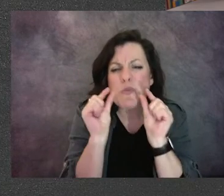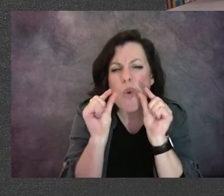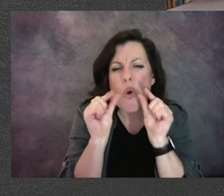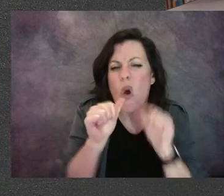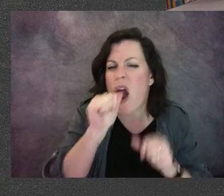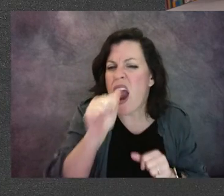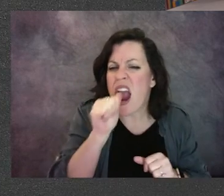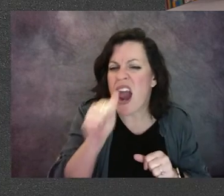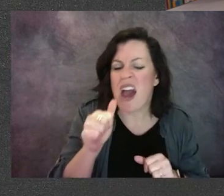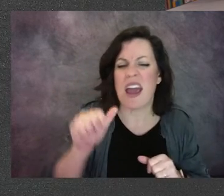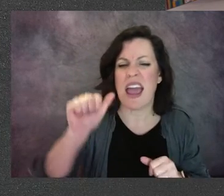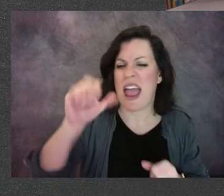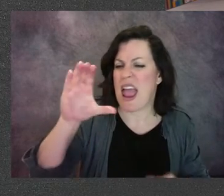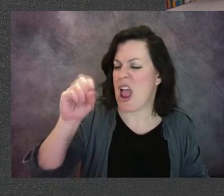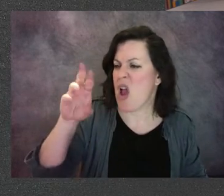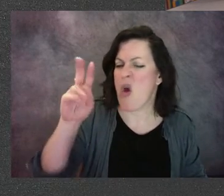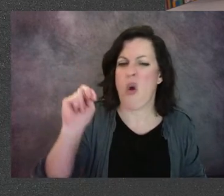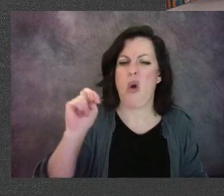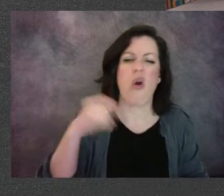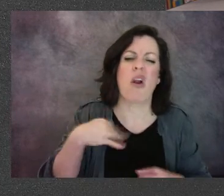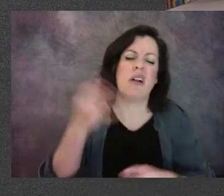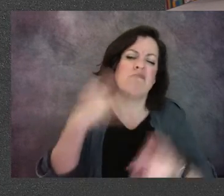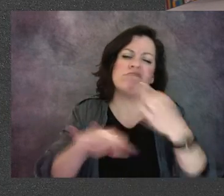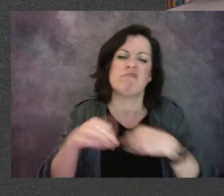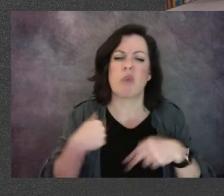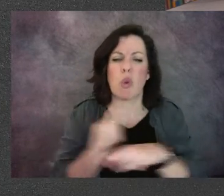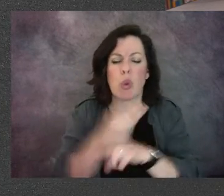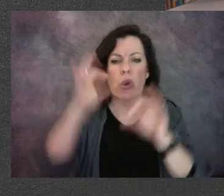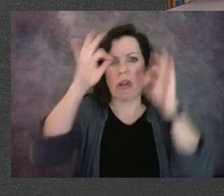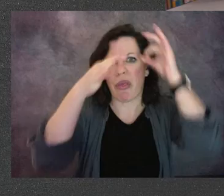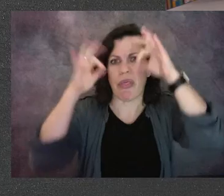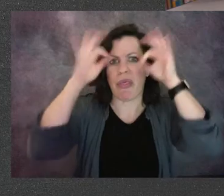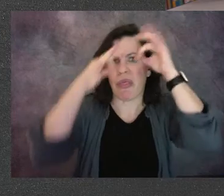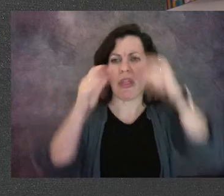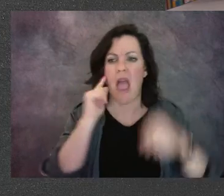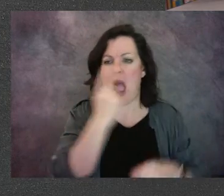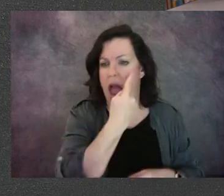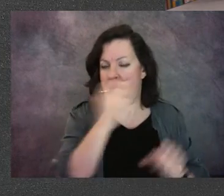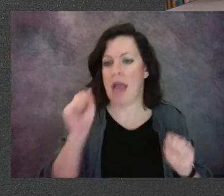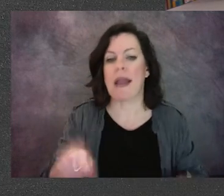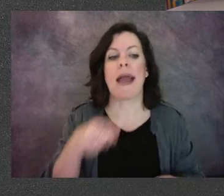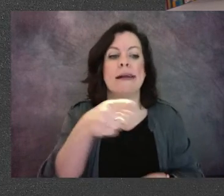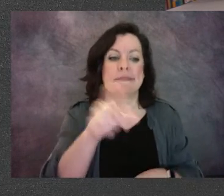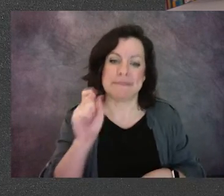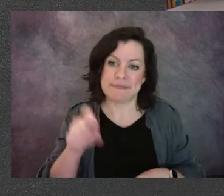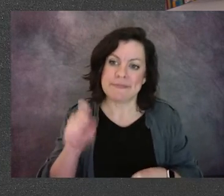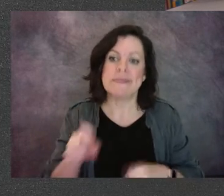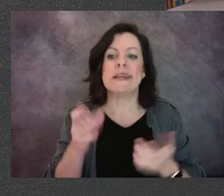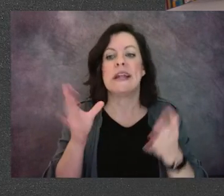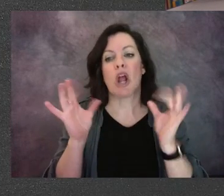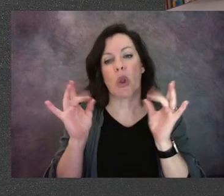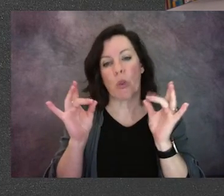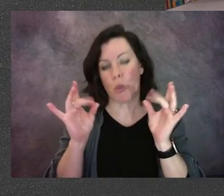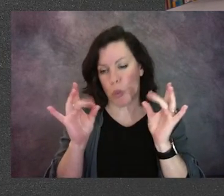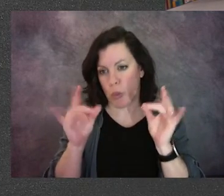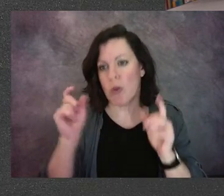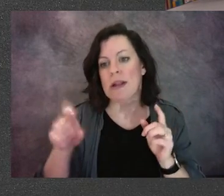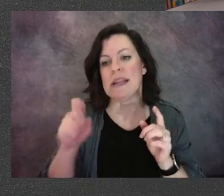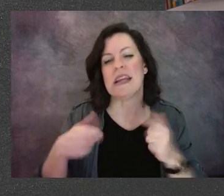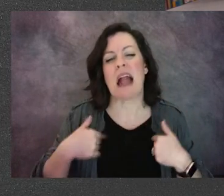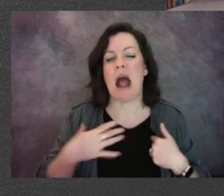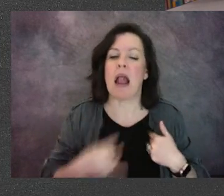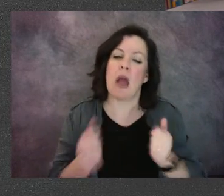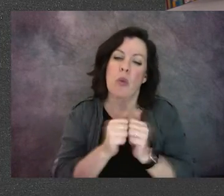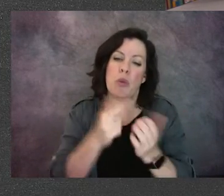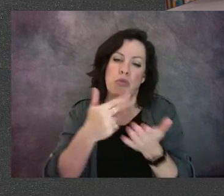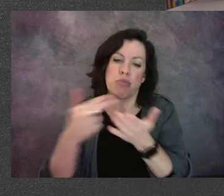eyes, and that's okay. Or you could use some like dried beans, and then I have some glue, and I like to sometimes use a glue brush with a little